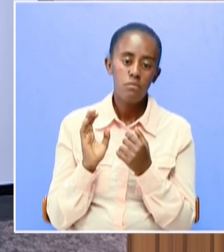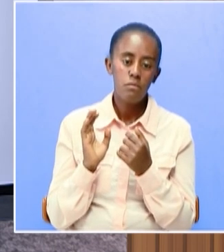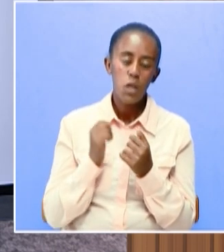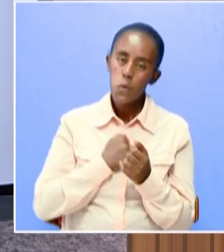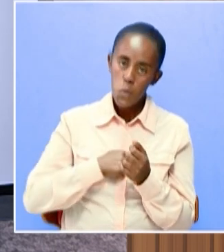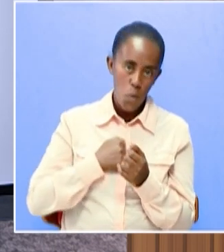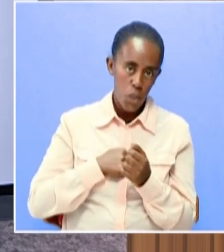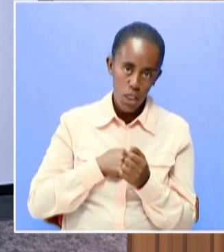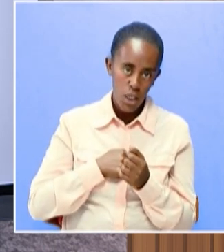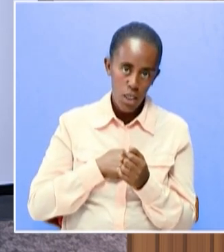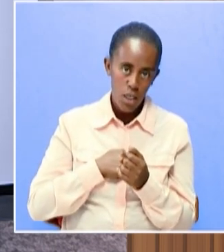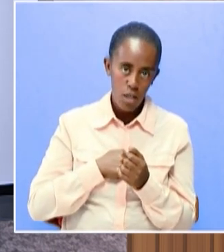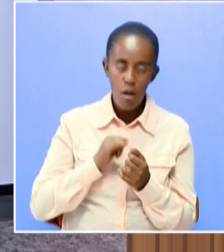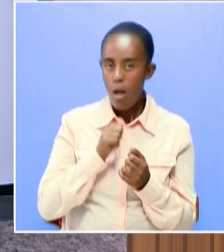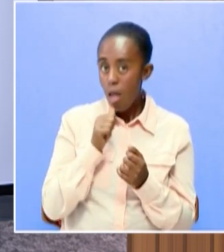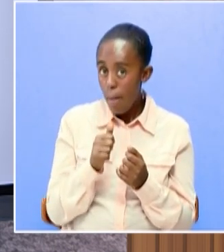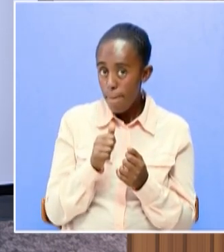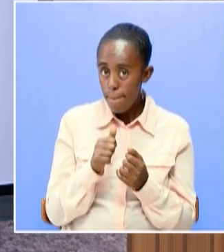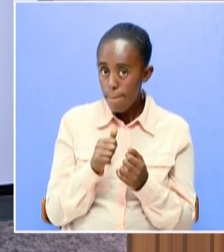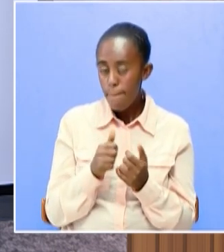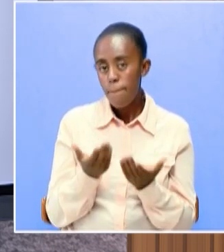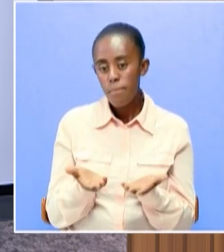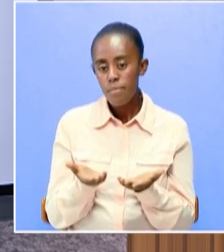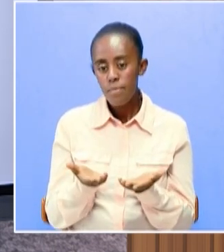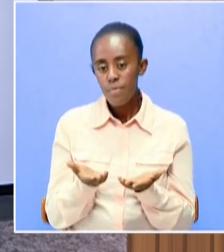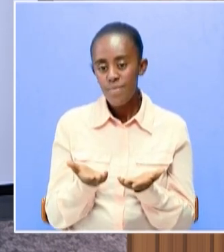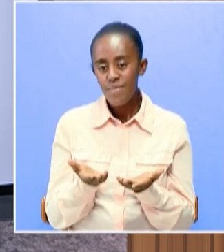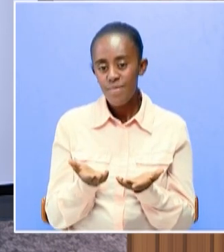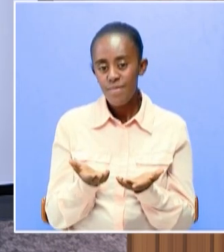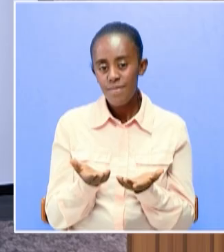Sorry. I am